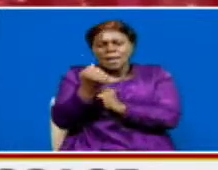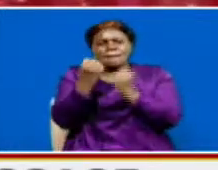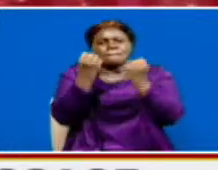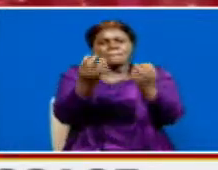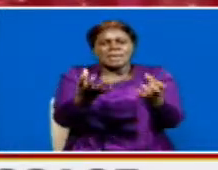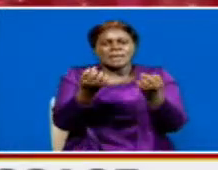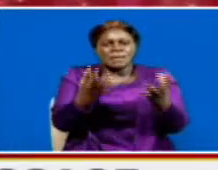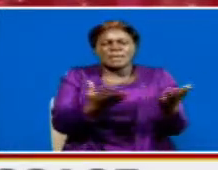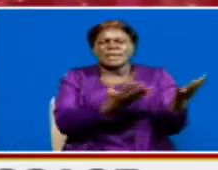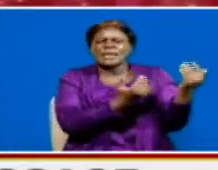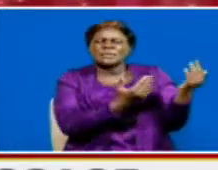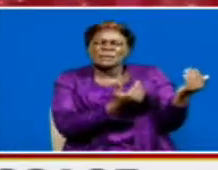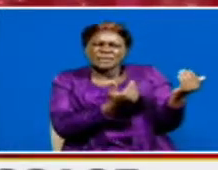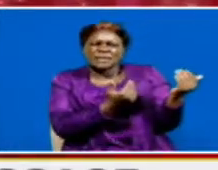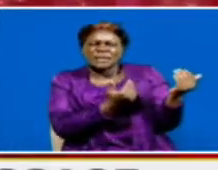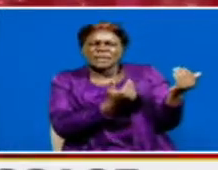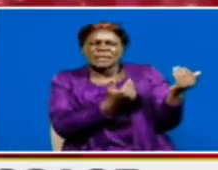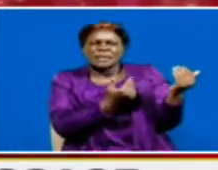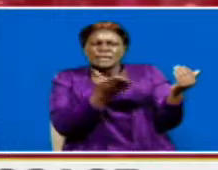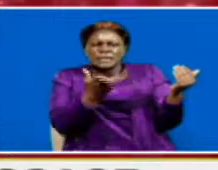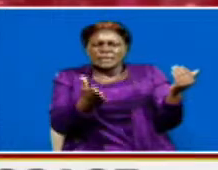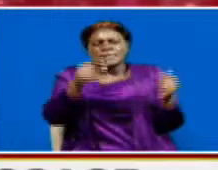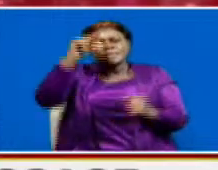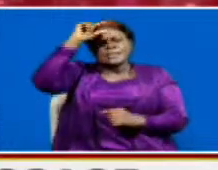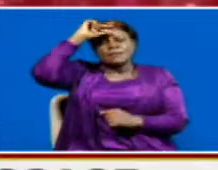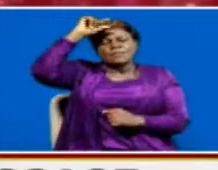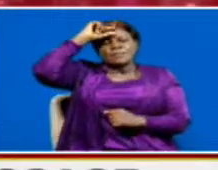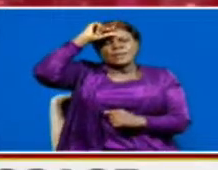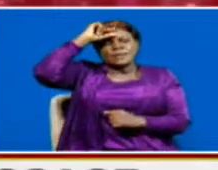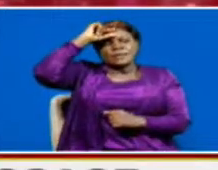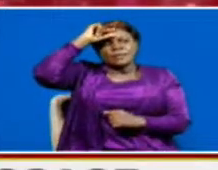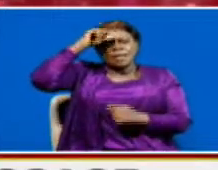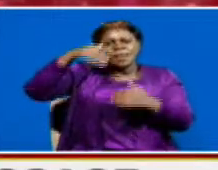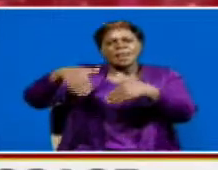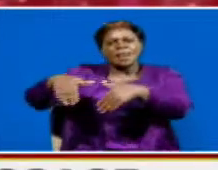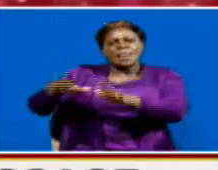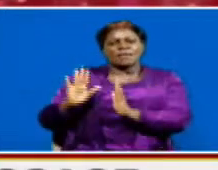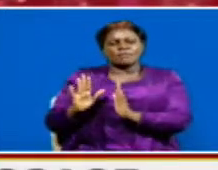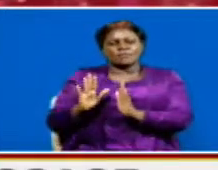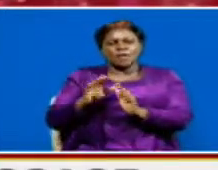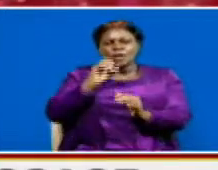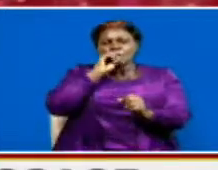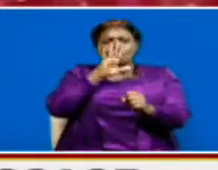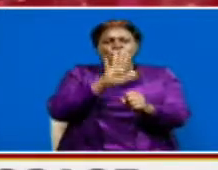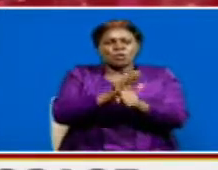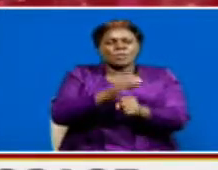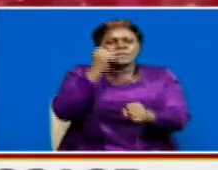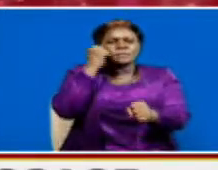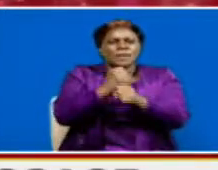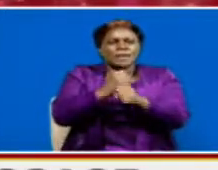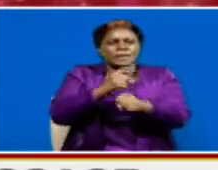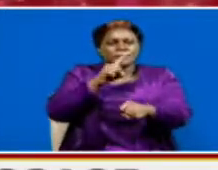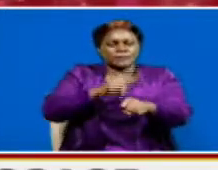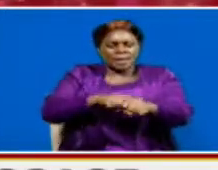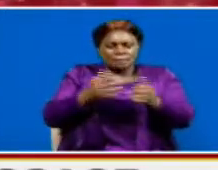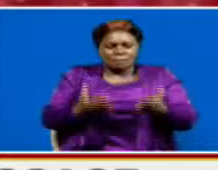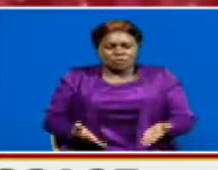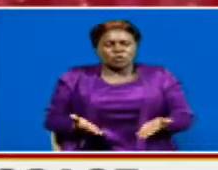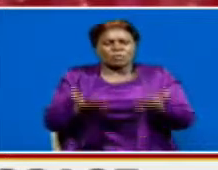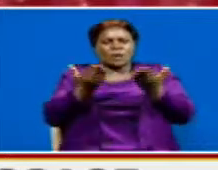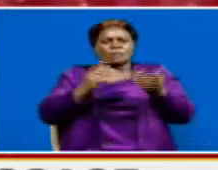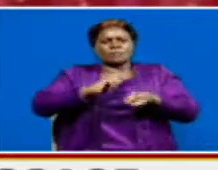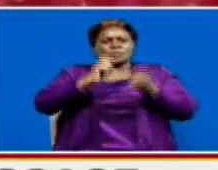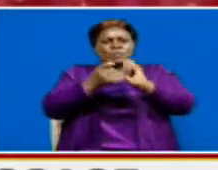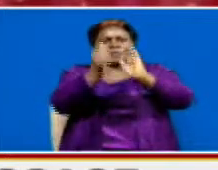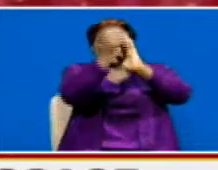many anticipated that this administration would abandon the commitments we made under the bottom-up economic